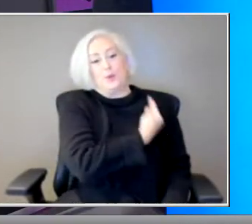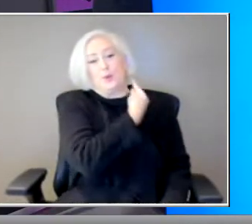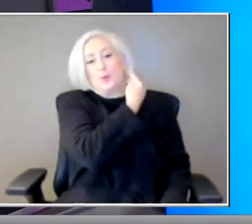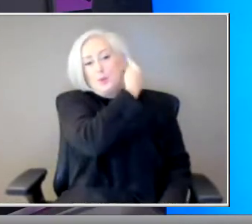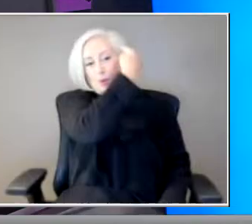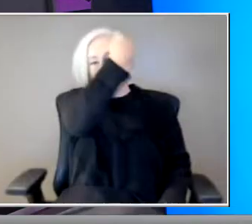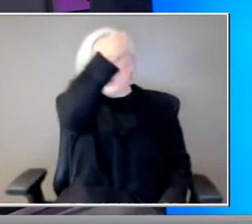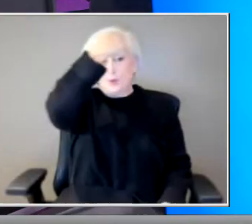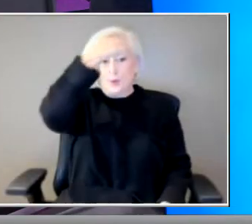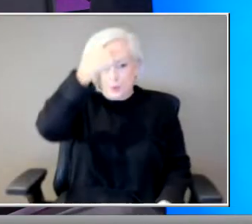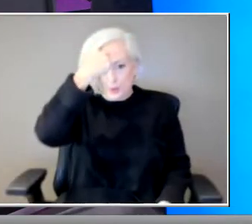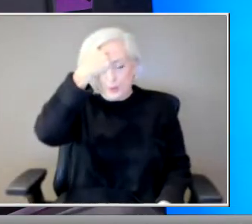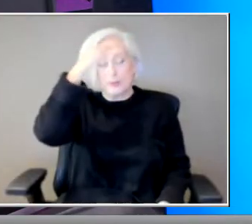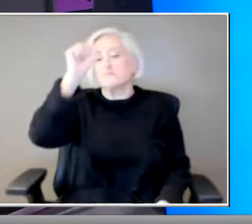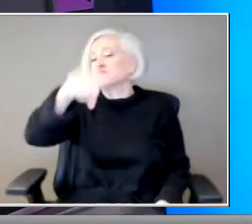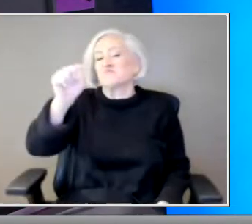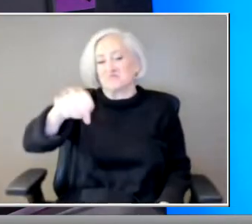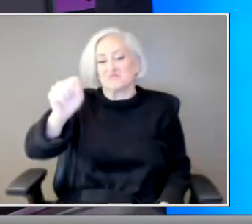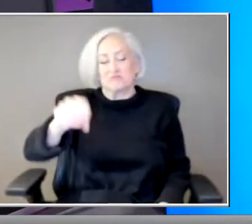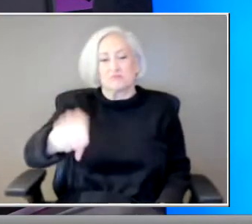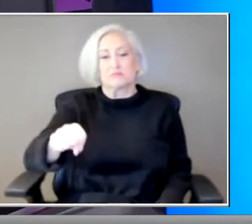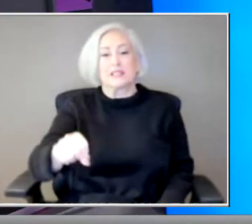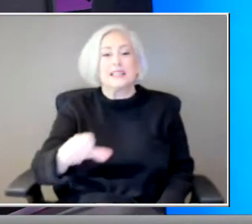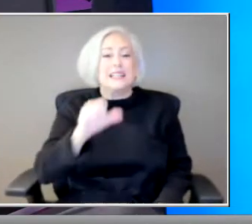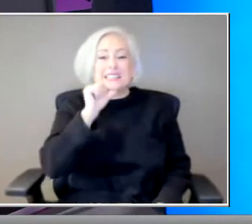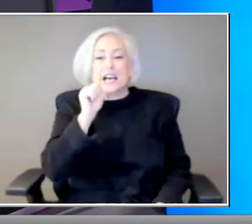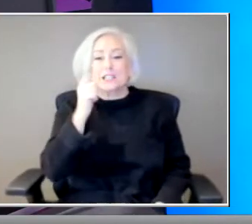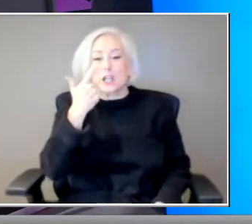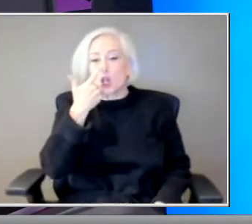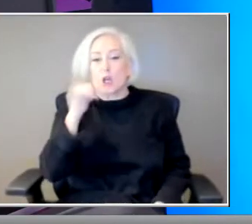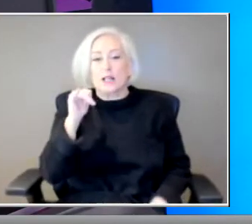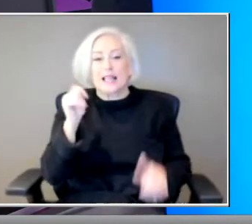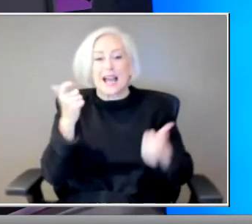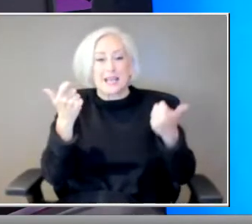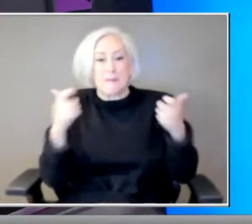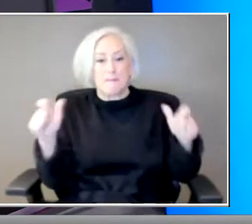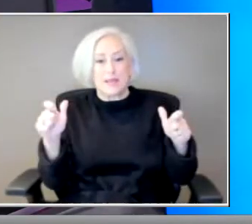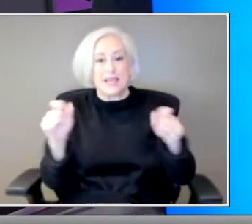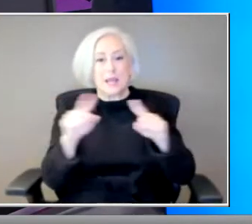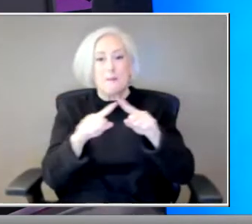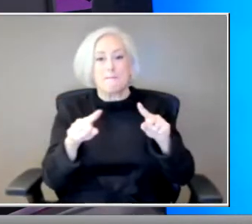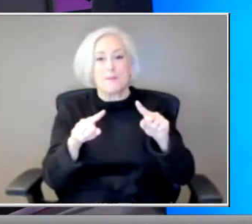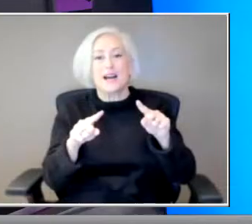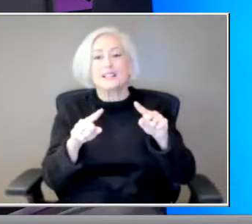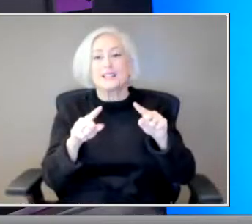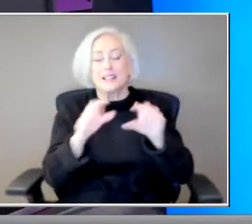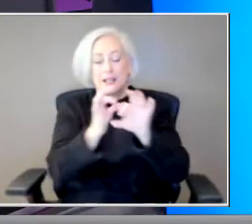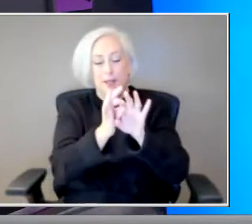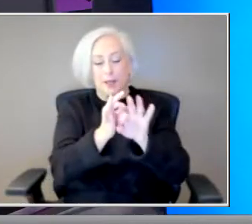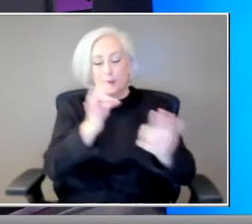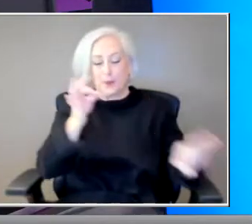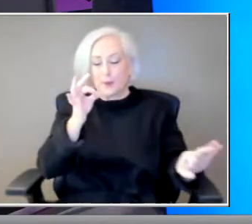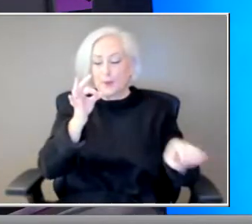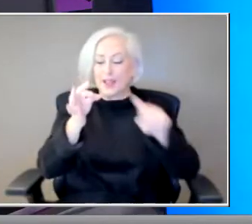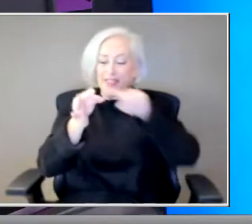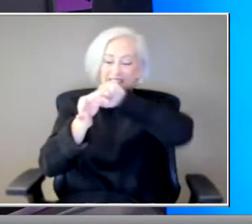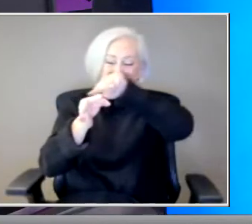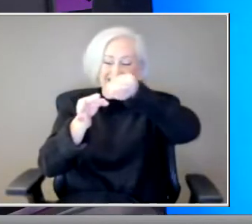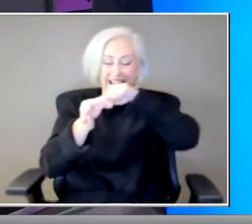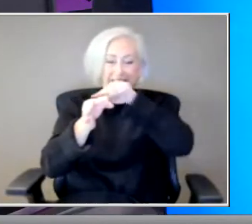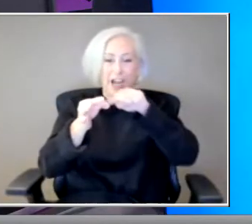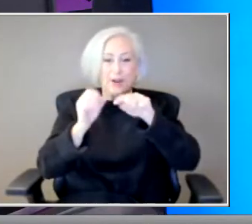brain. It doesn't look big, but the opening of it is one of the larger interdiameter catheters that we have. So the bigger the